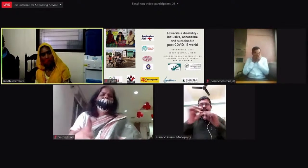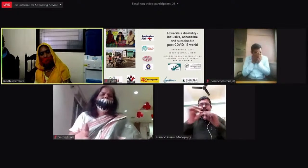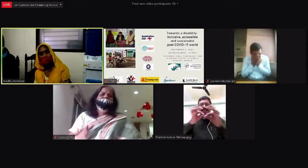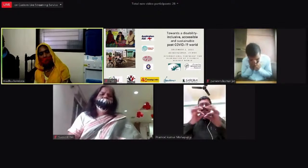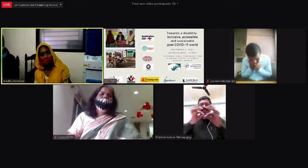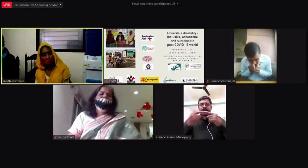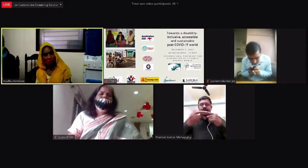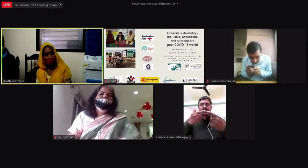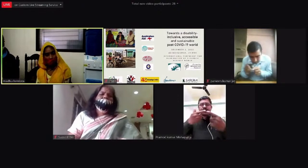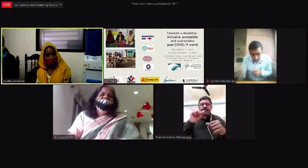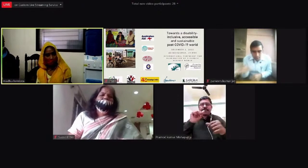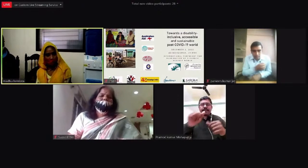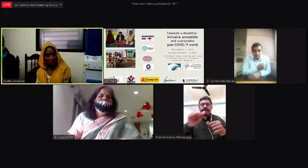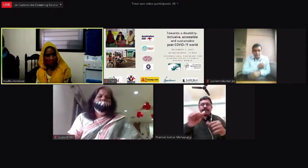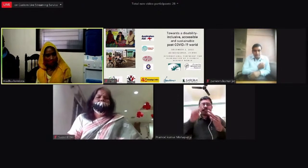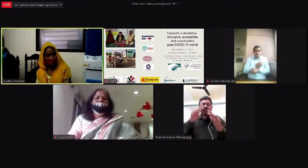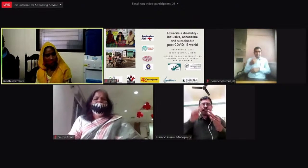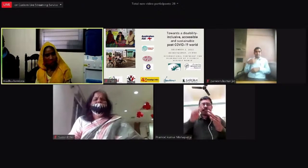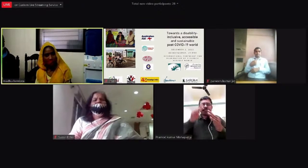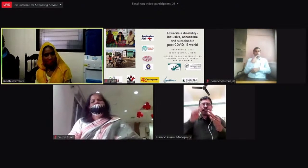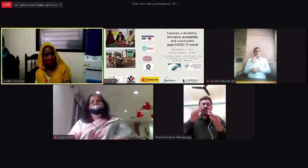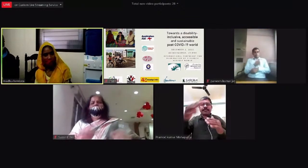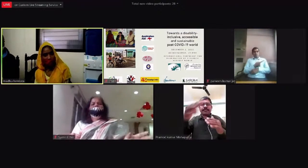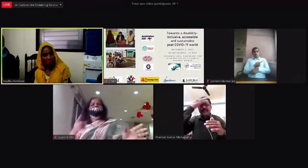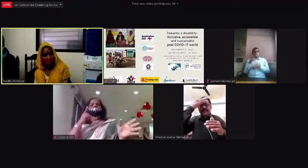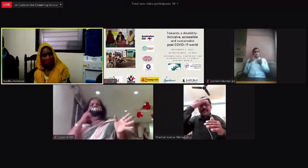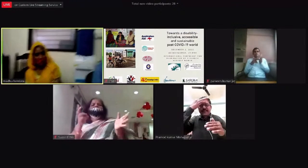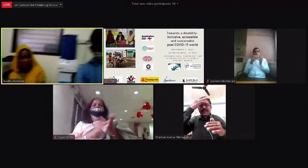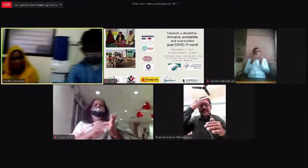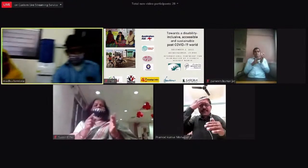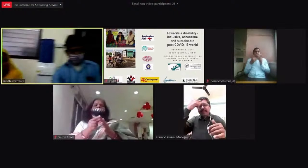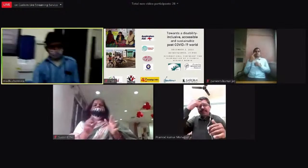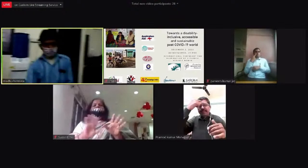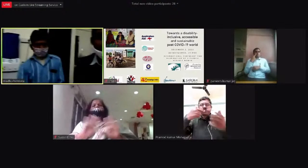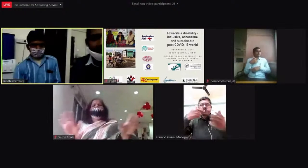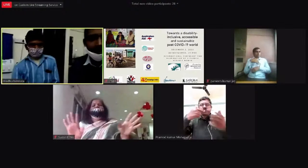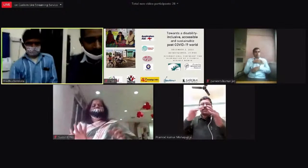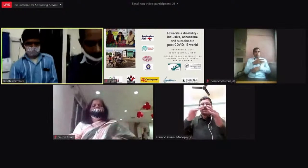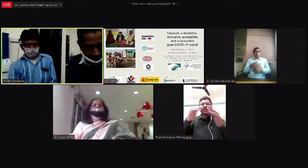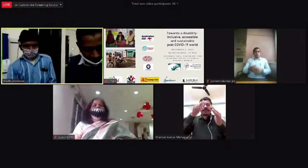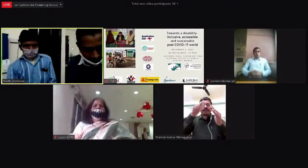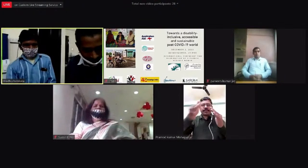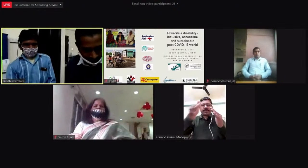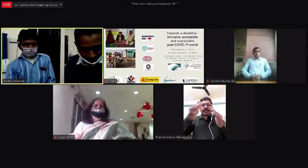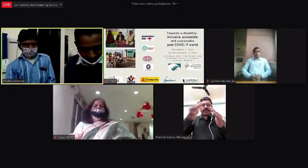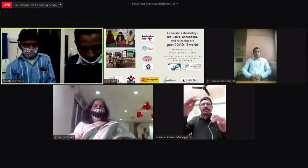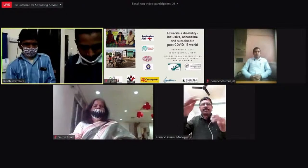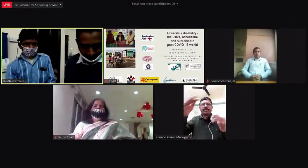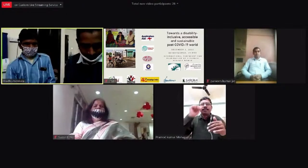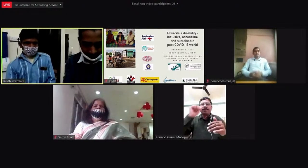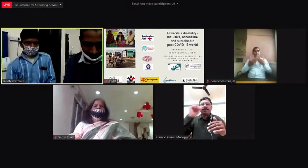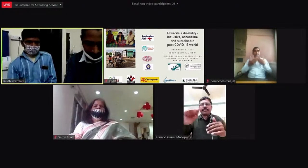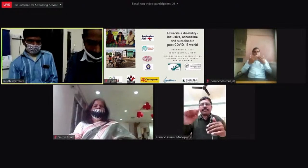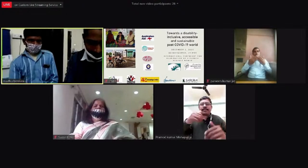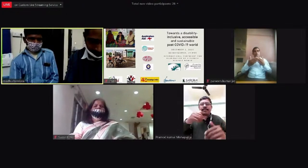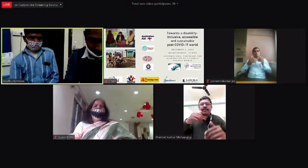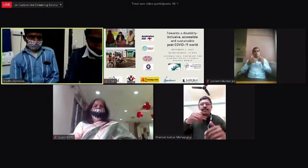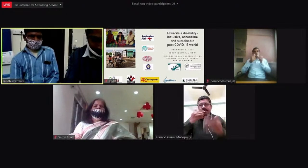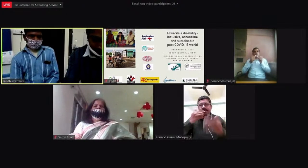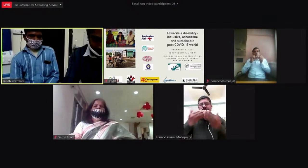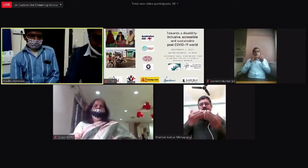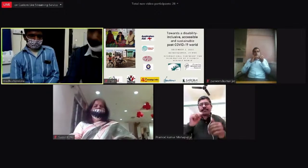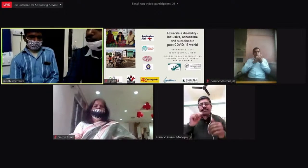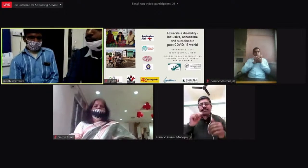with regard to the wash and health sanitation issue, it's a big problem considering I can't walk, and hence